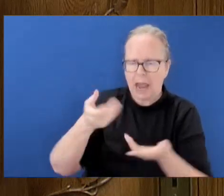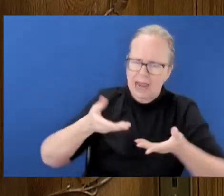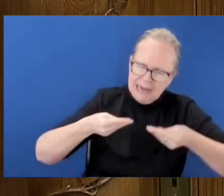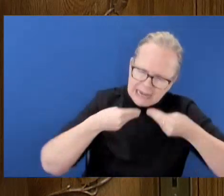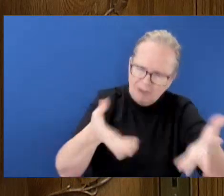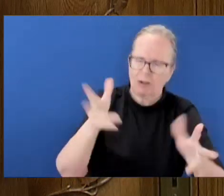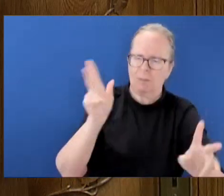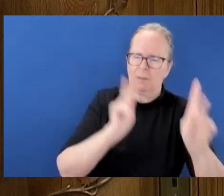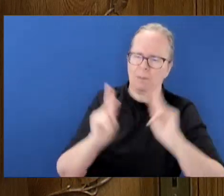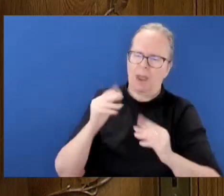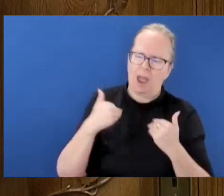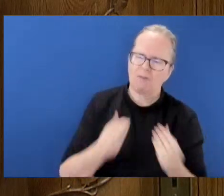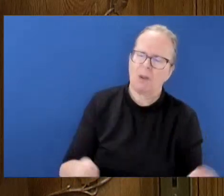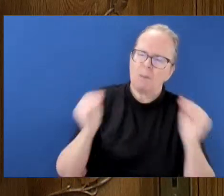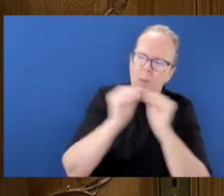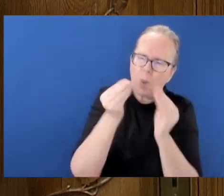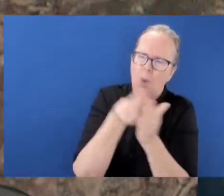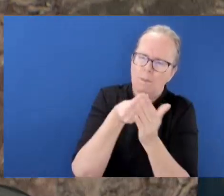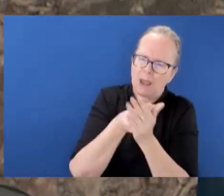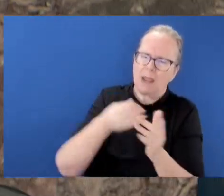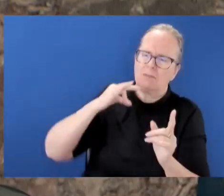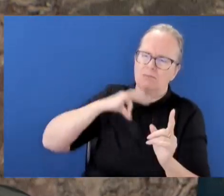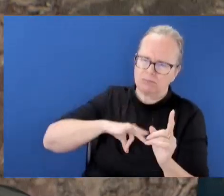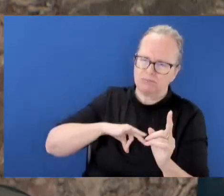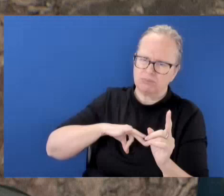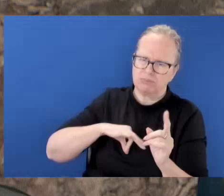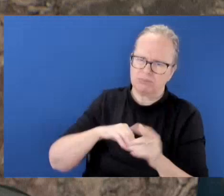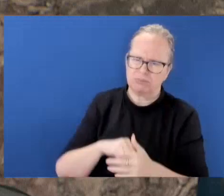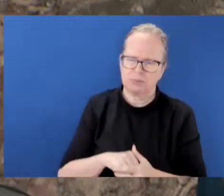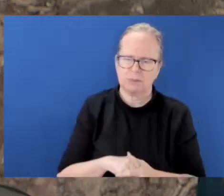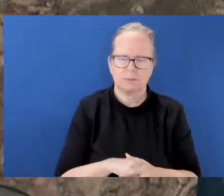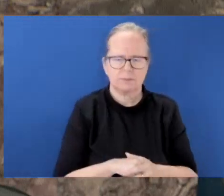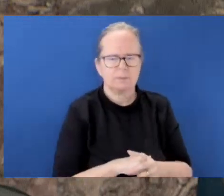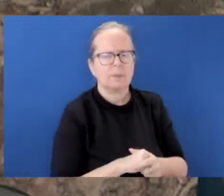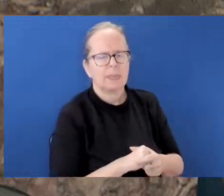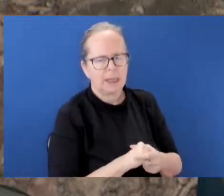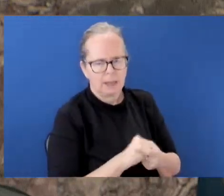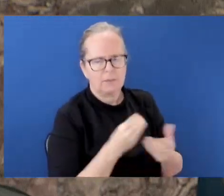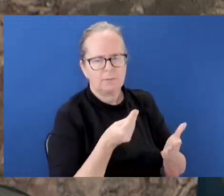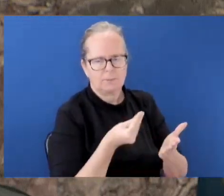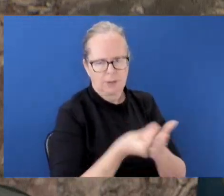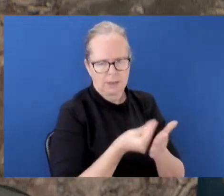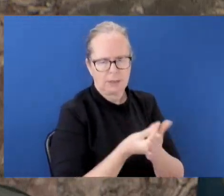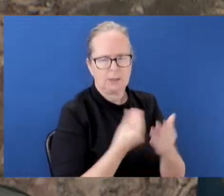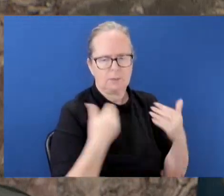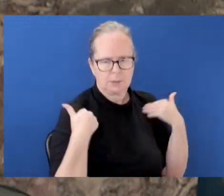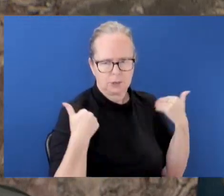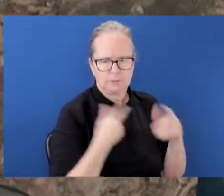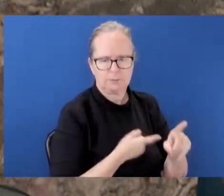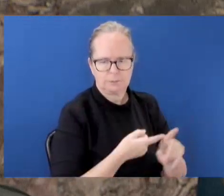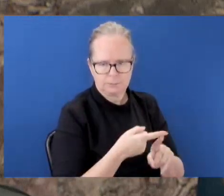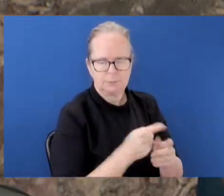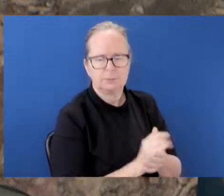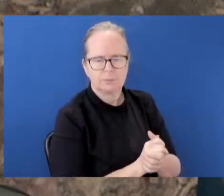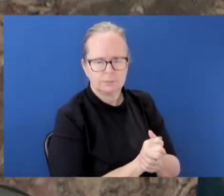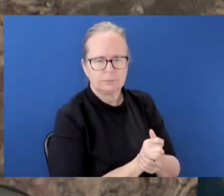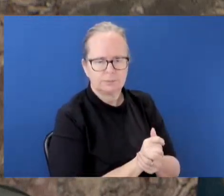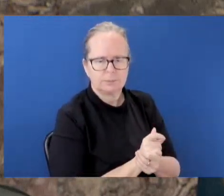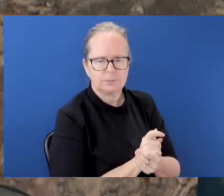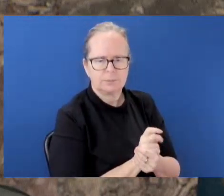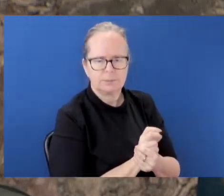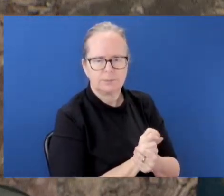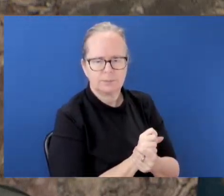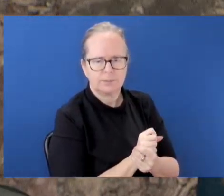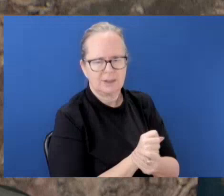Minister of Finance. Thank you, Mr. Speaker. You know, I just have to correct the member opposite. I mean, he's talking